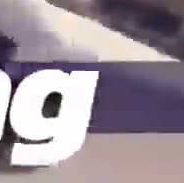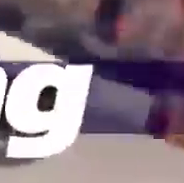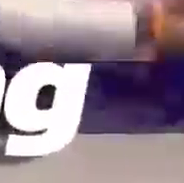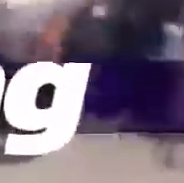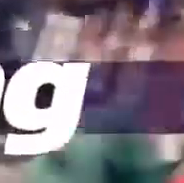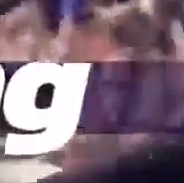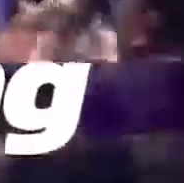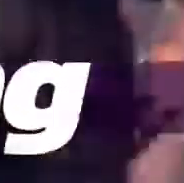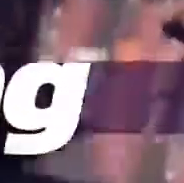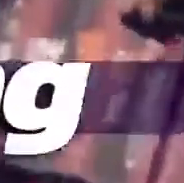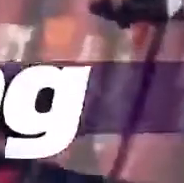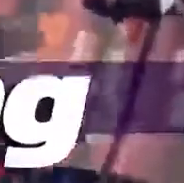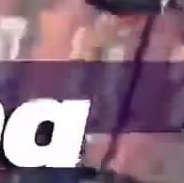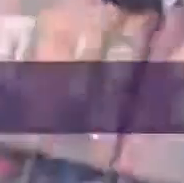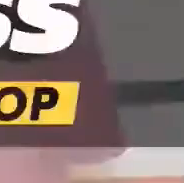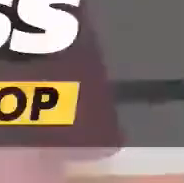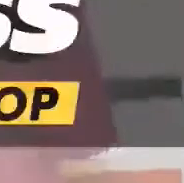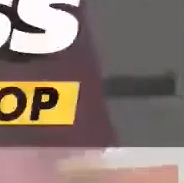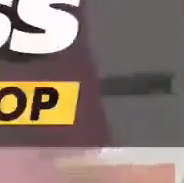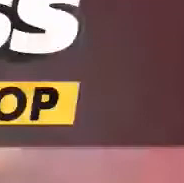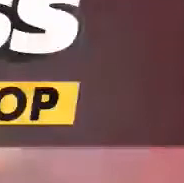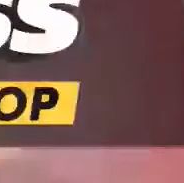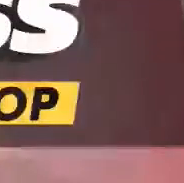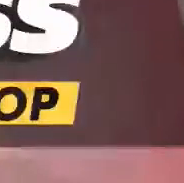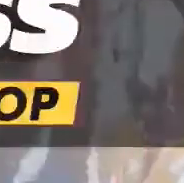winning is not an option.